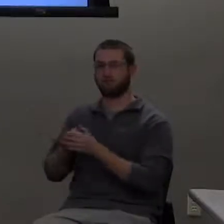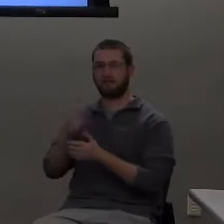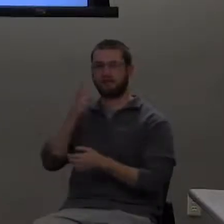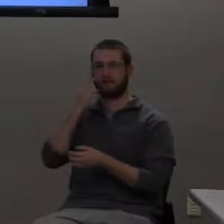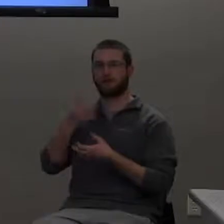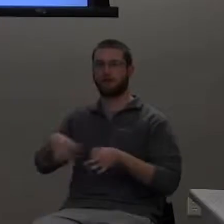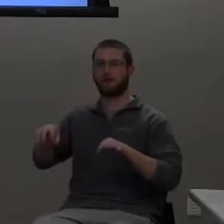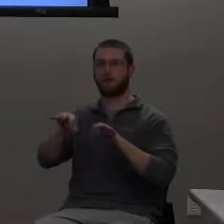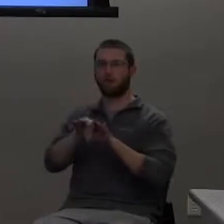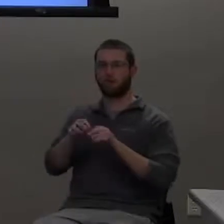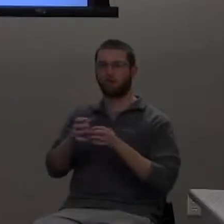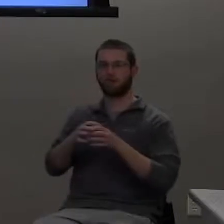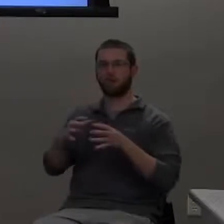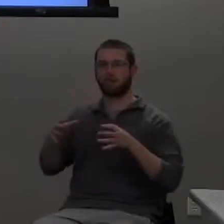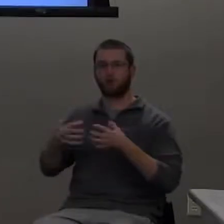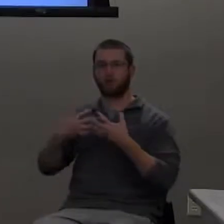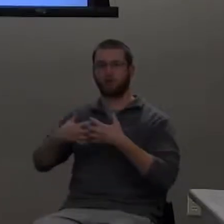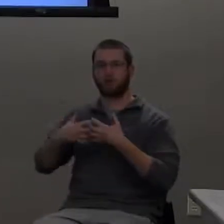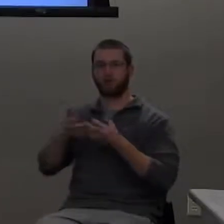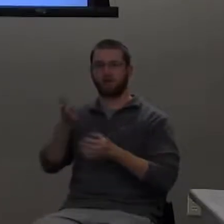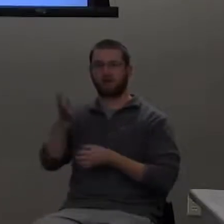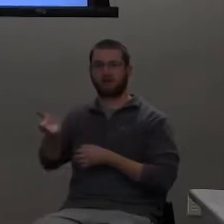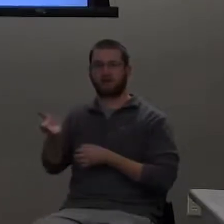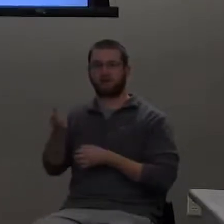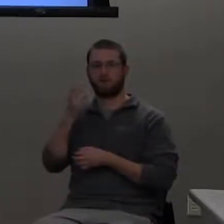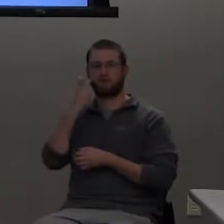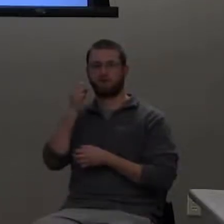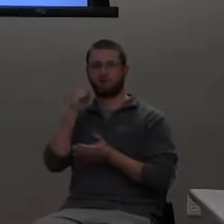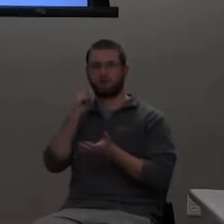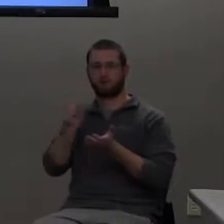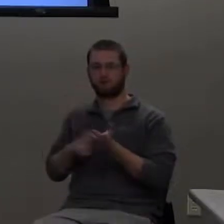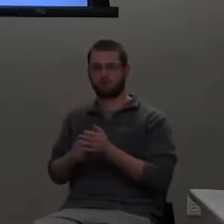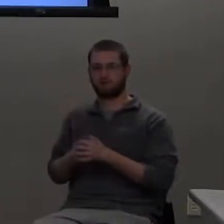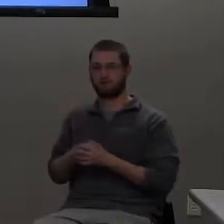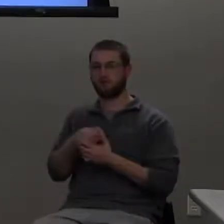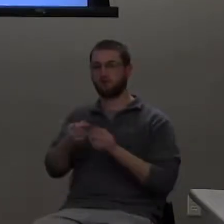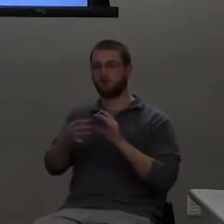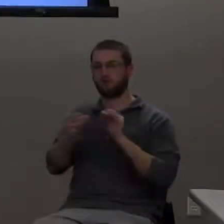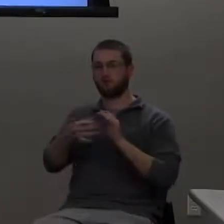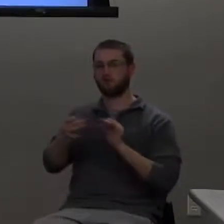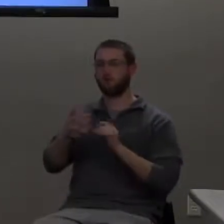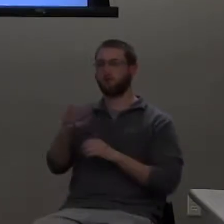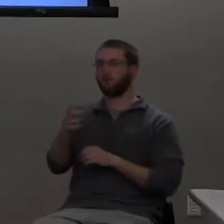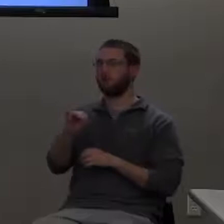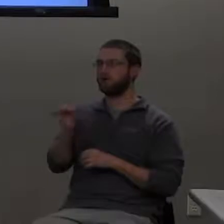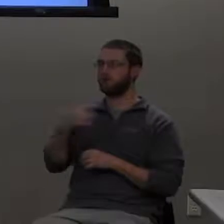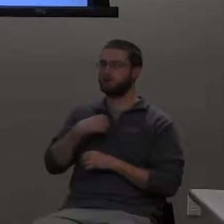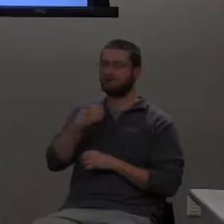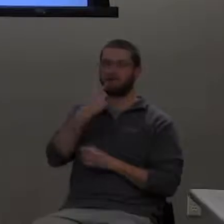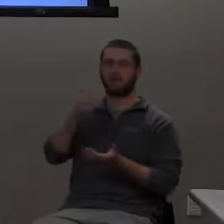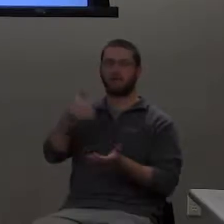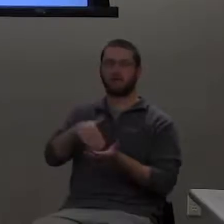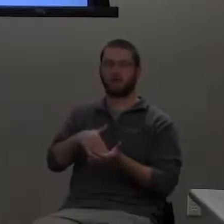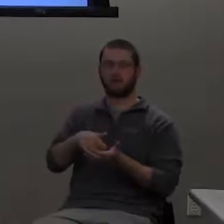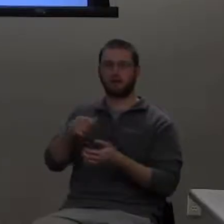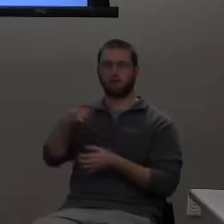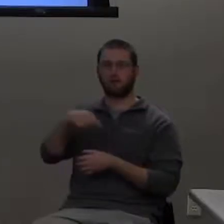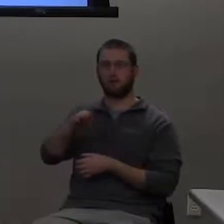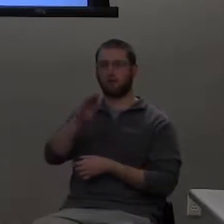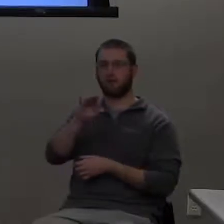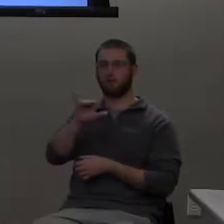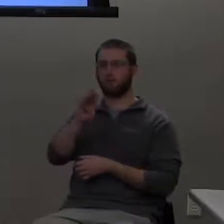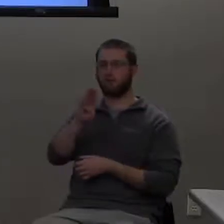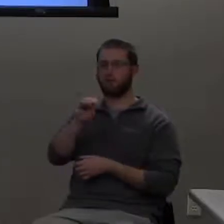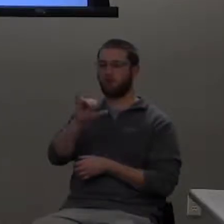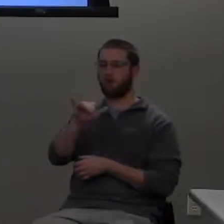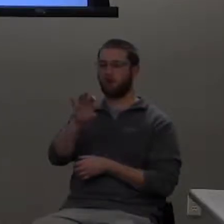and the growth and the opportunity in the manufacturing sector that they have seen. I mentioned to you already, and I will say it again, you're being boiled by